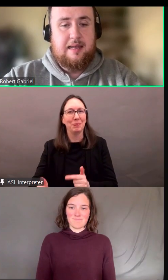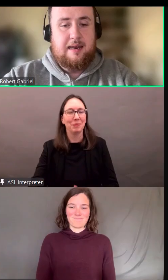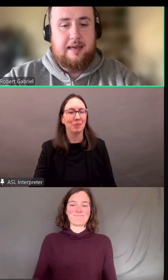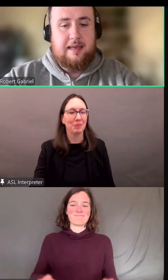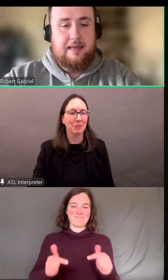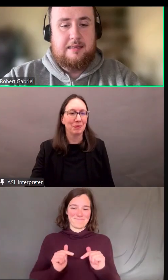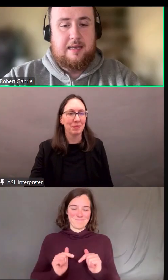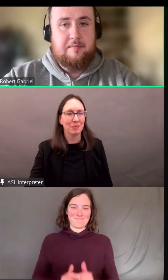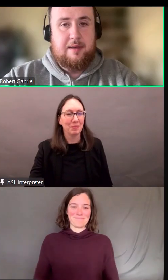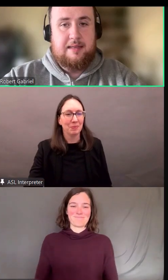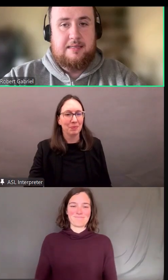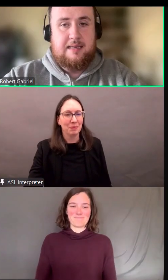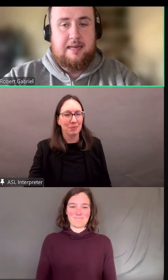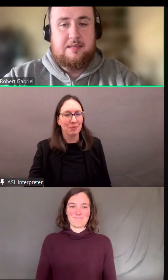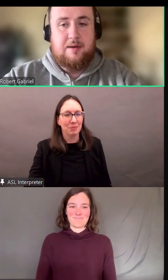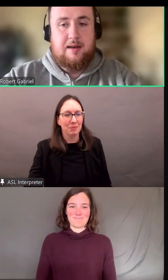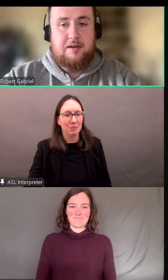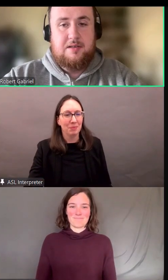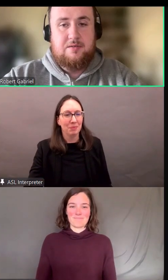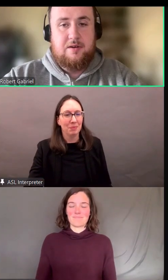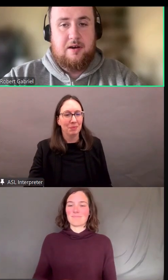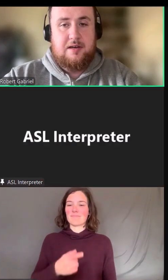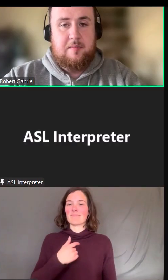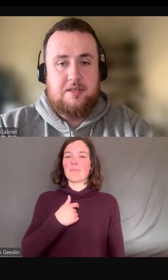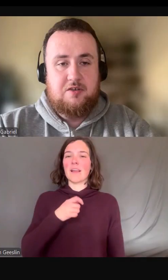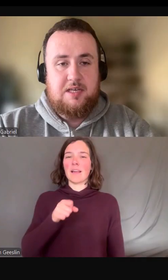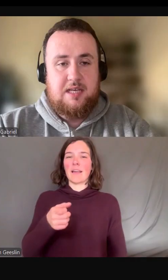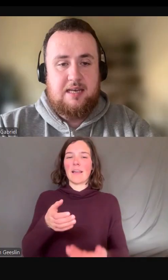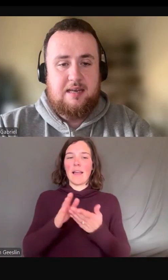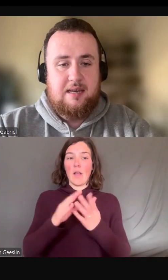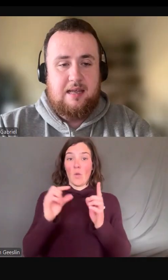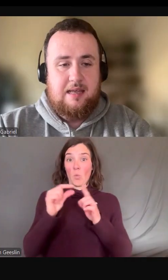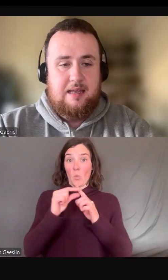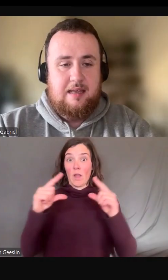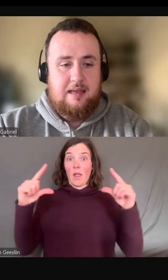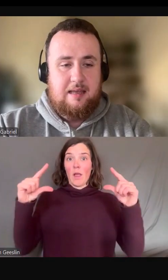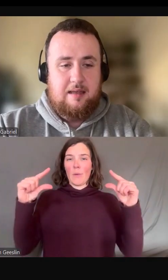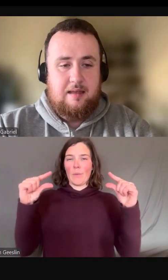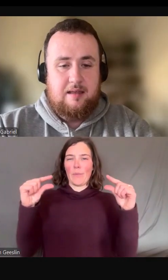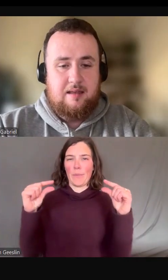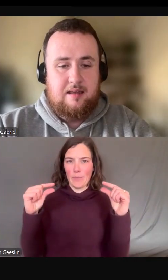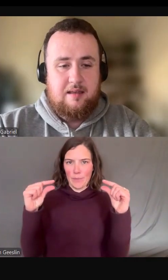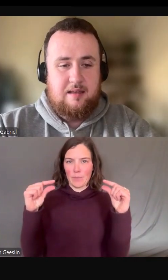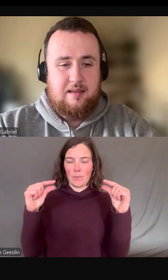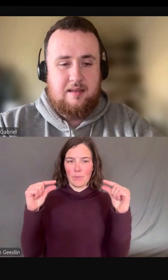And then I could say, make this slightly smaller just for our demonstration.